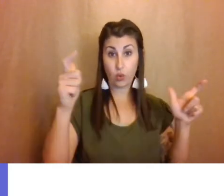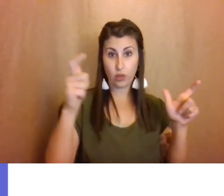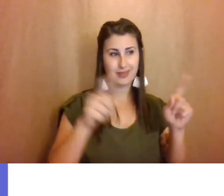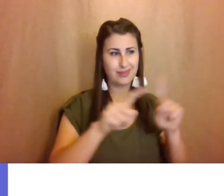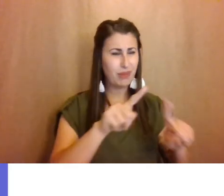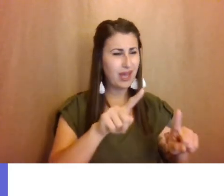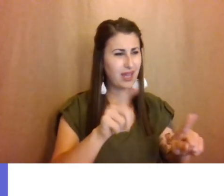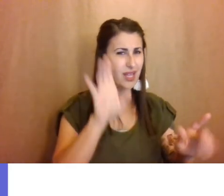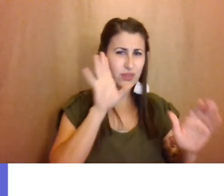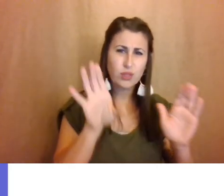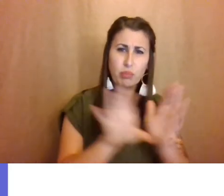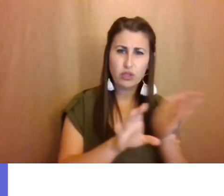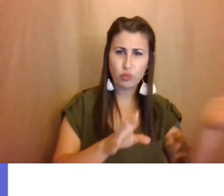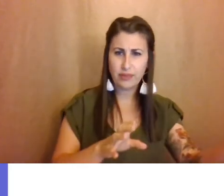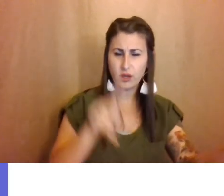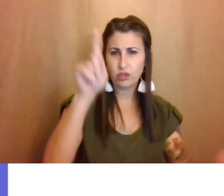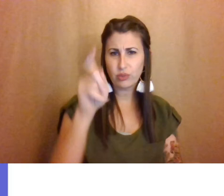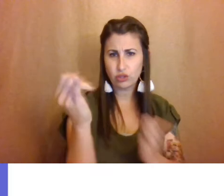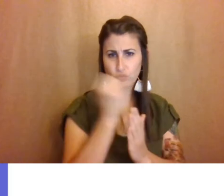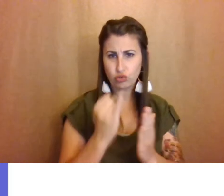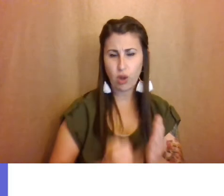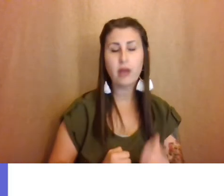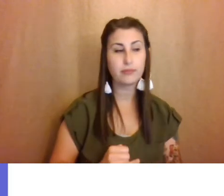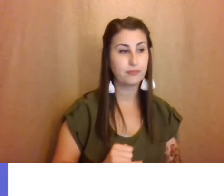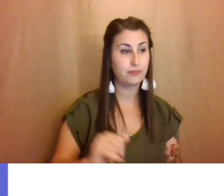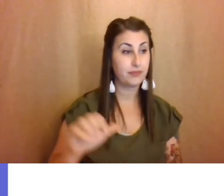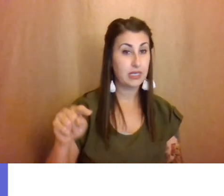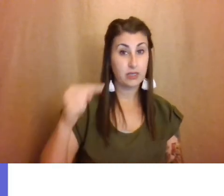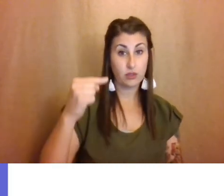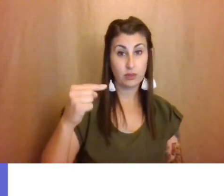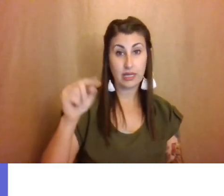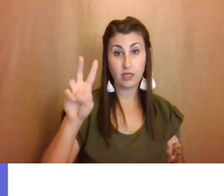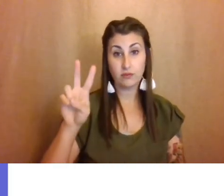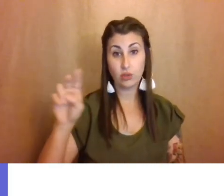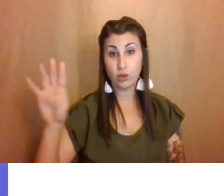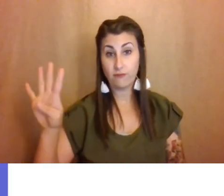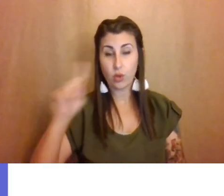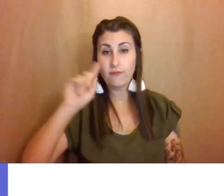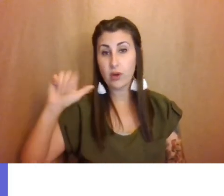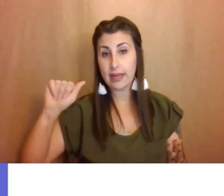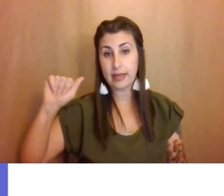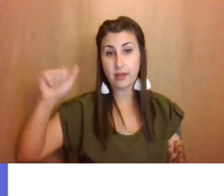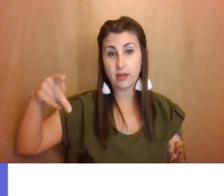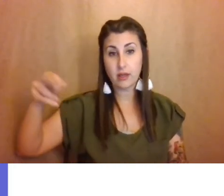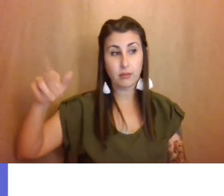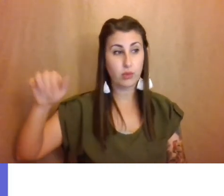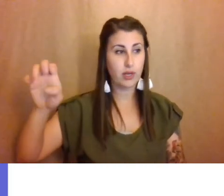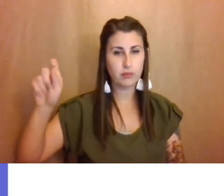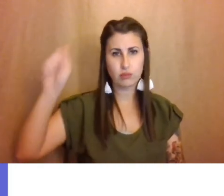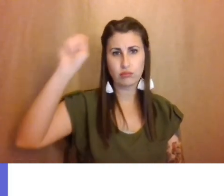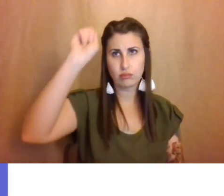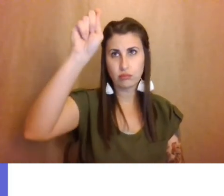draw it out. So A prime is at -2, 4. So this is A prime. We're making it twice as